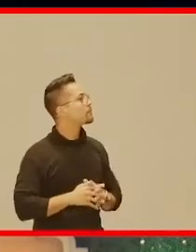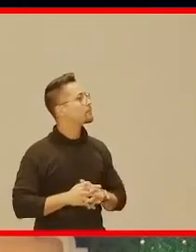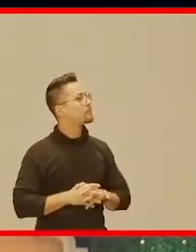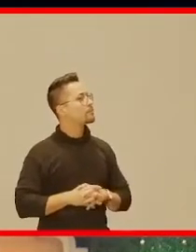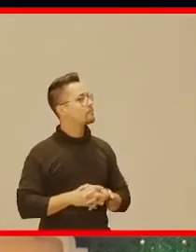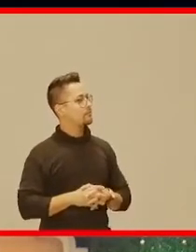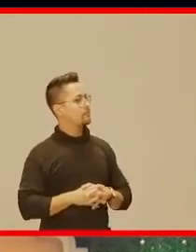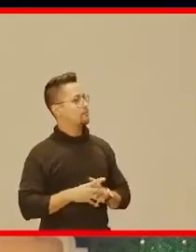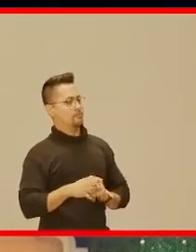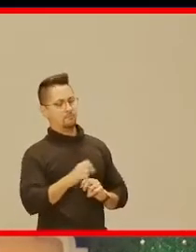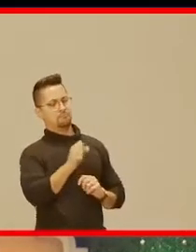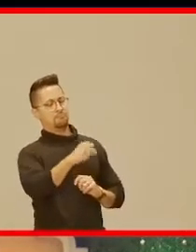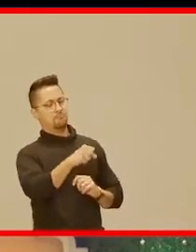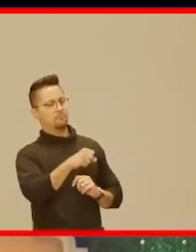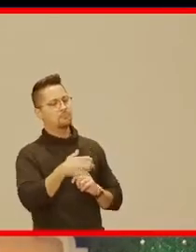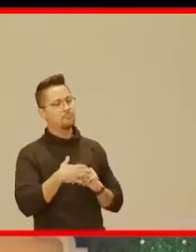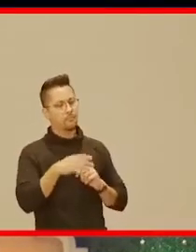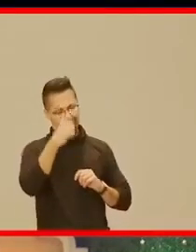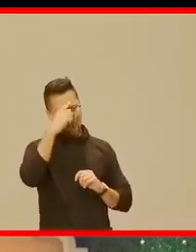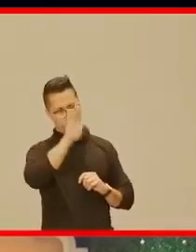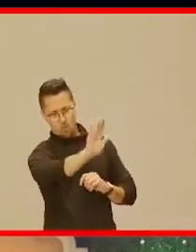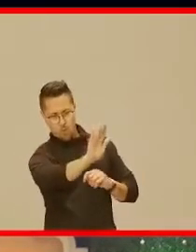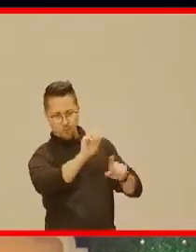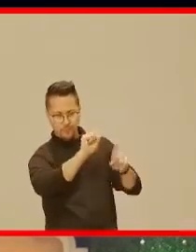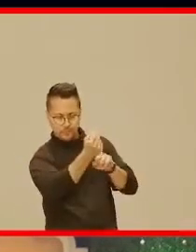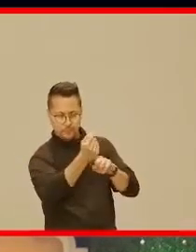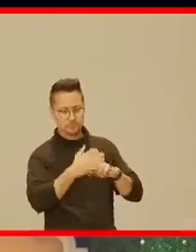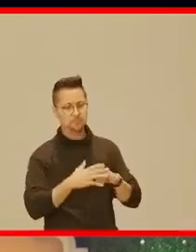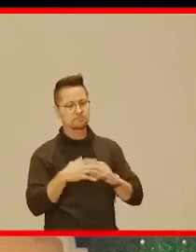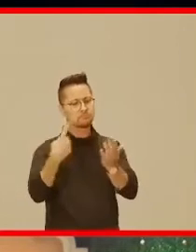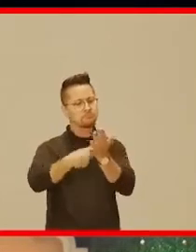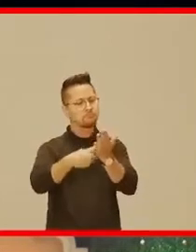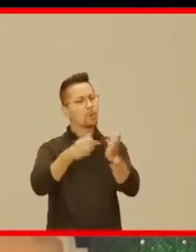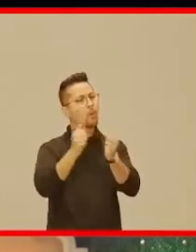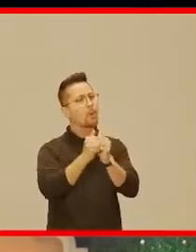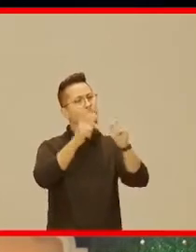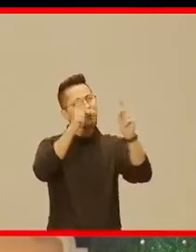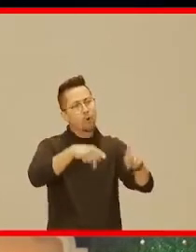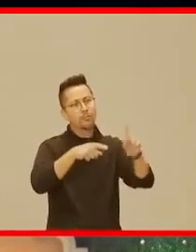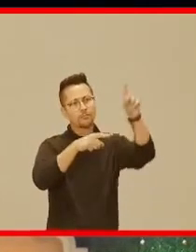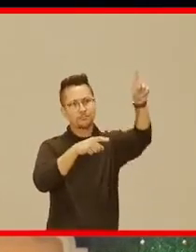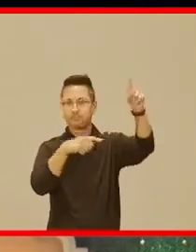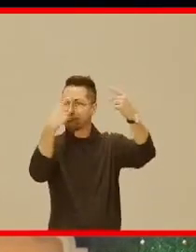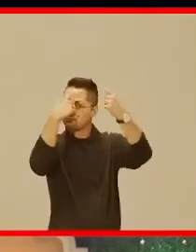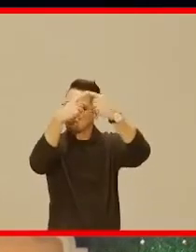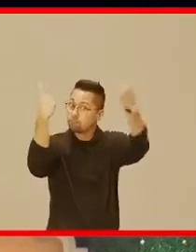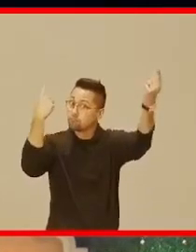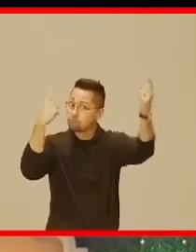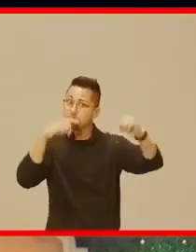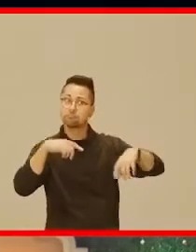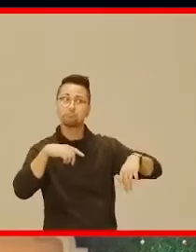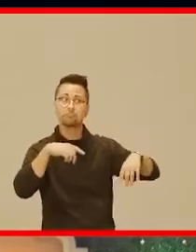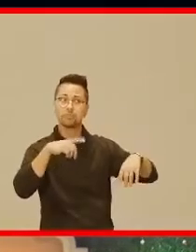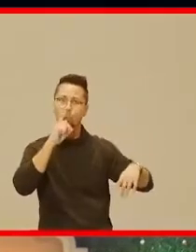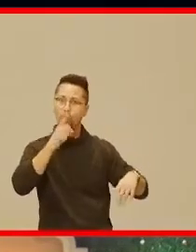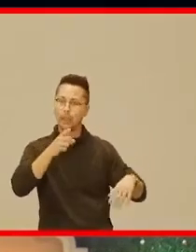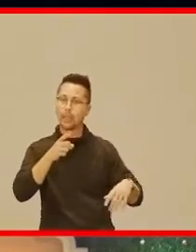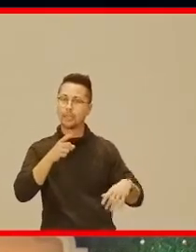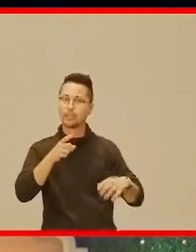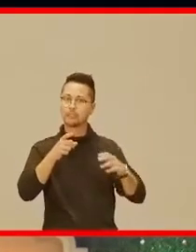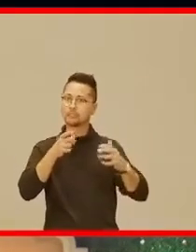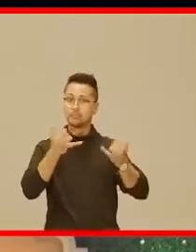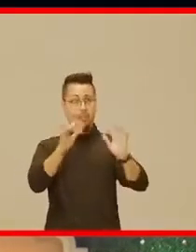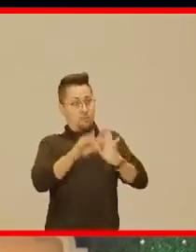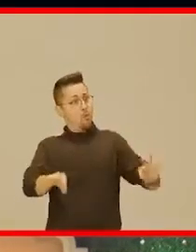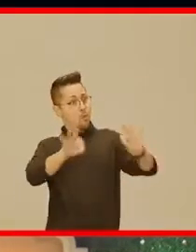I think, in a situation like that, talking to the person that disagrees with you is just as important as talking to the person that